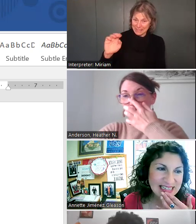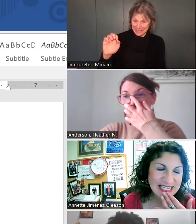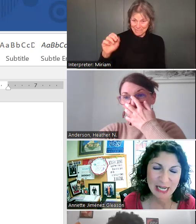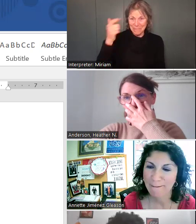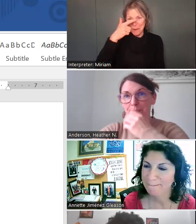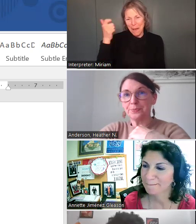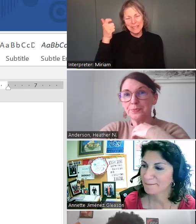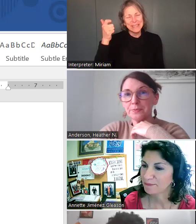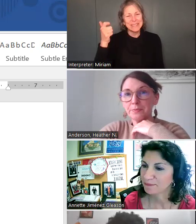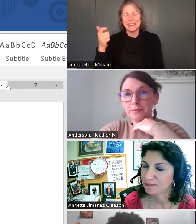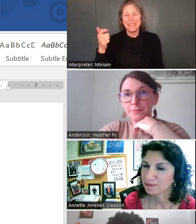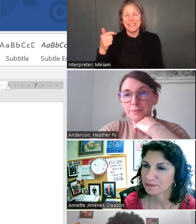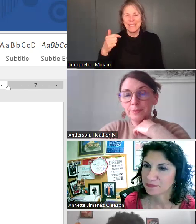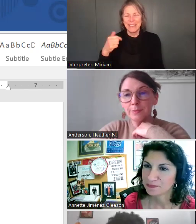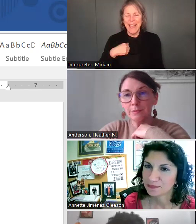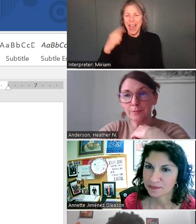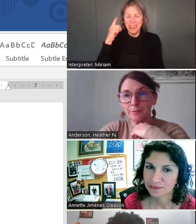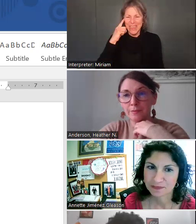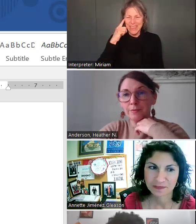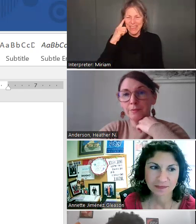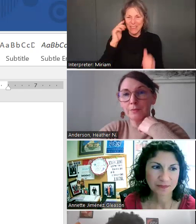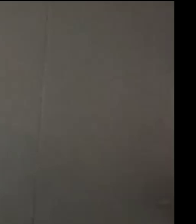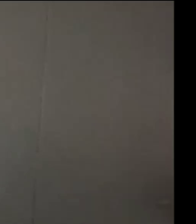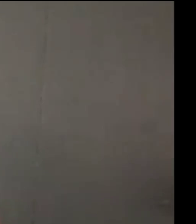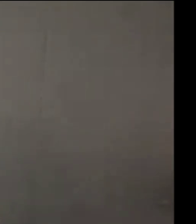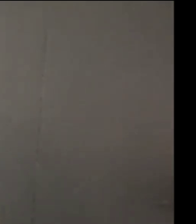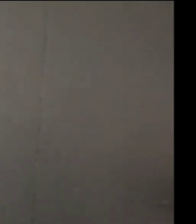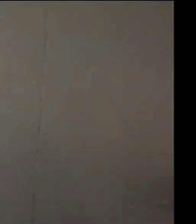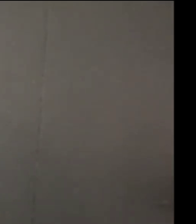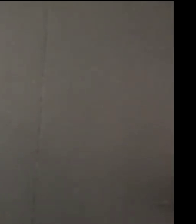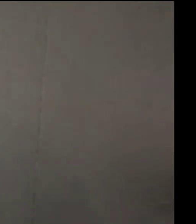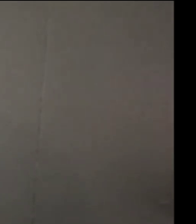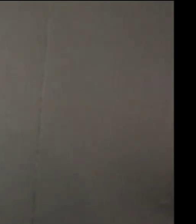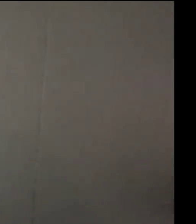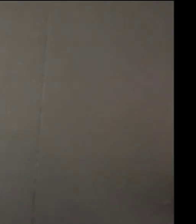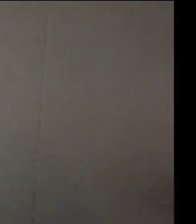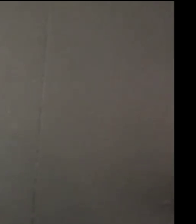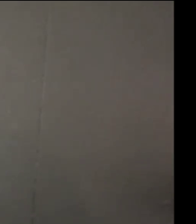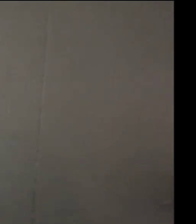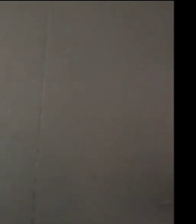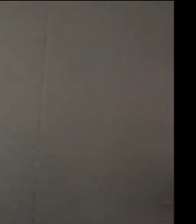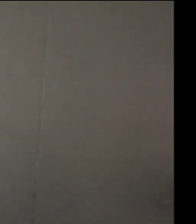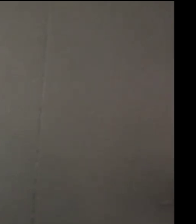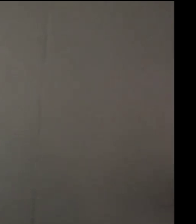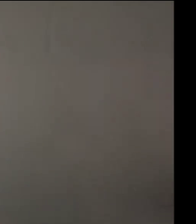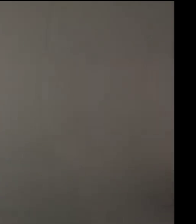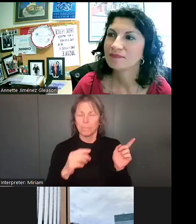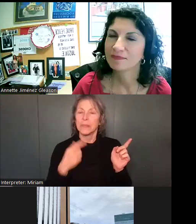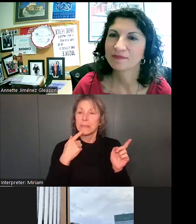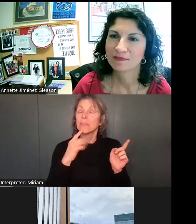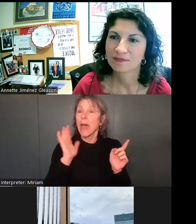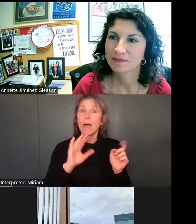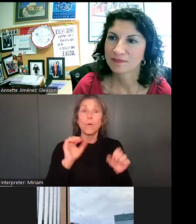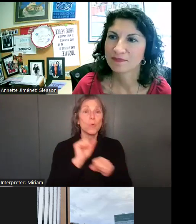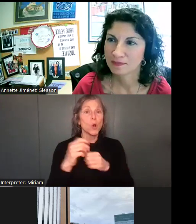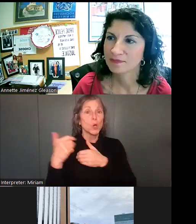Because I think in this document, it says what our workload will include,